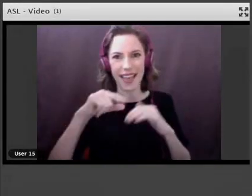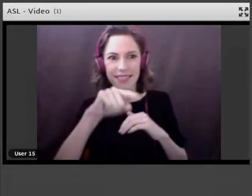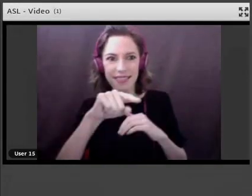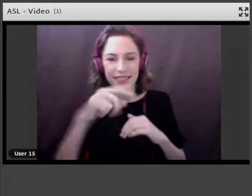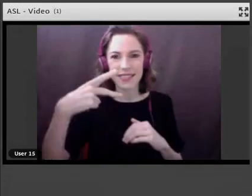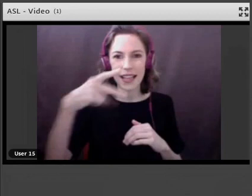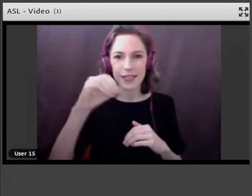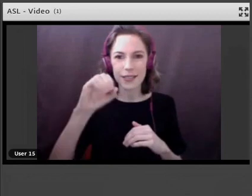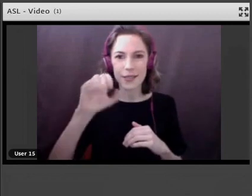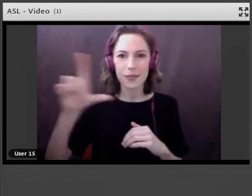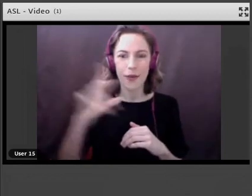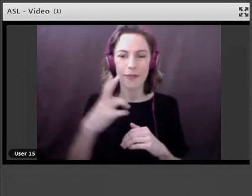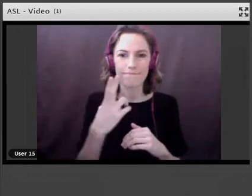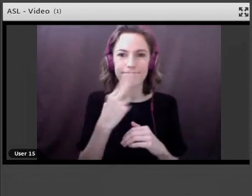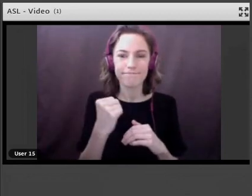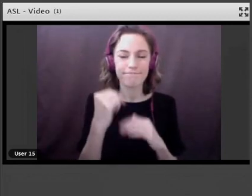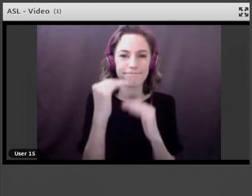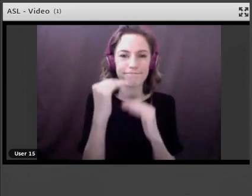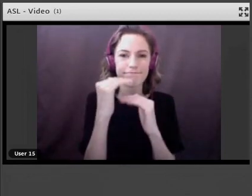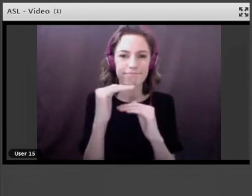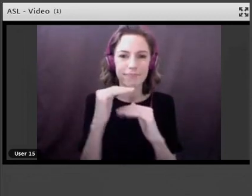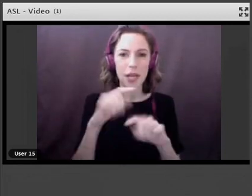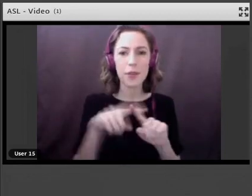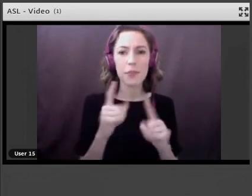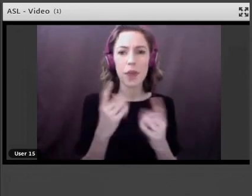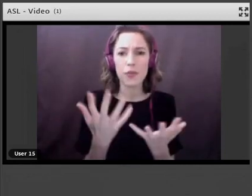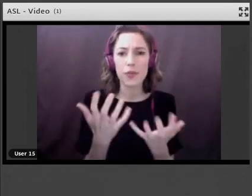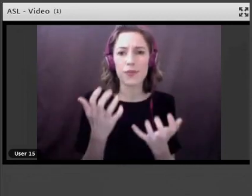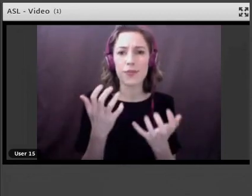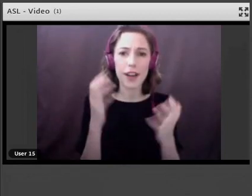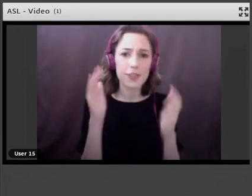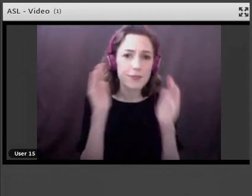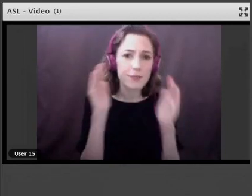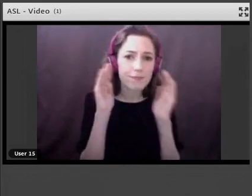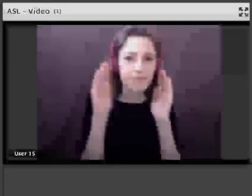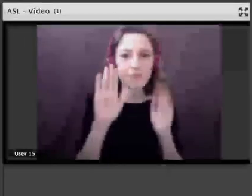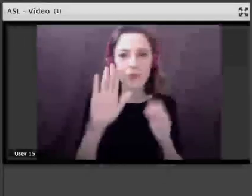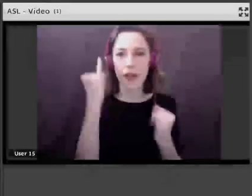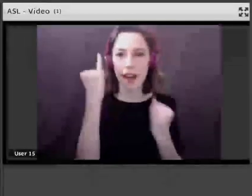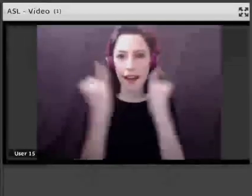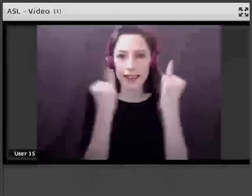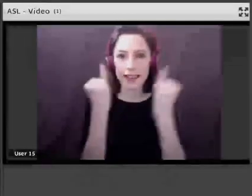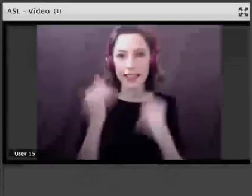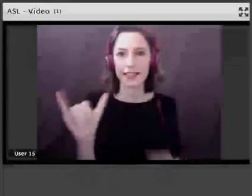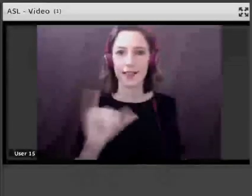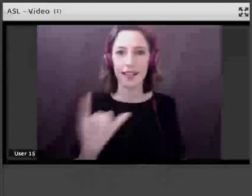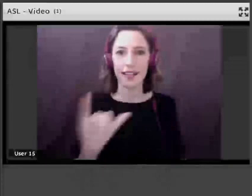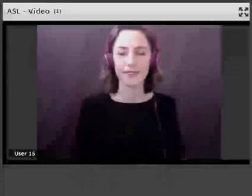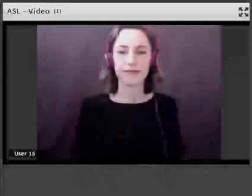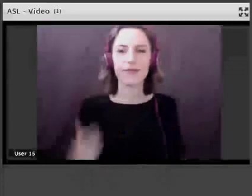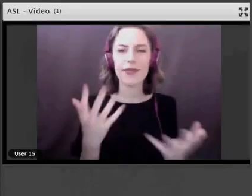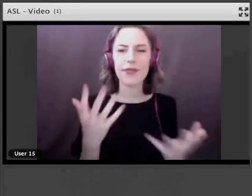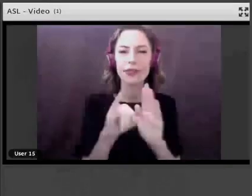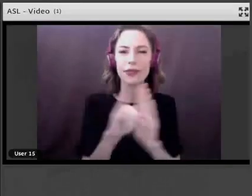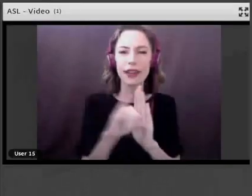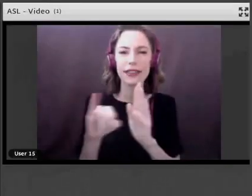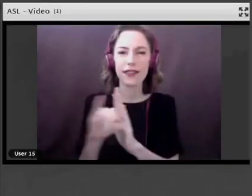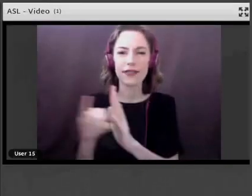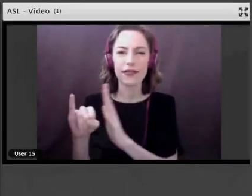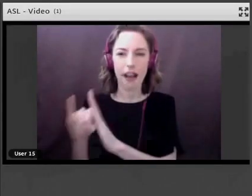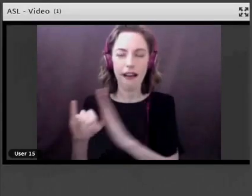well. So we wanted to identify some of the large buckets for purposes, and if